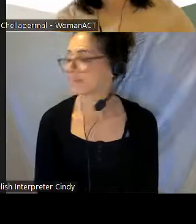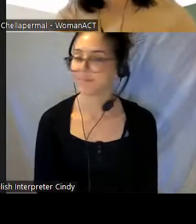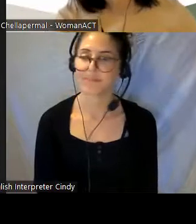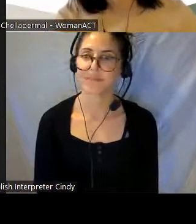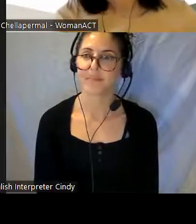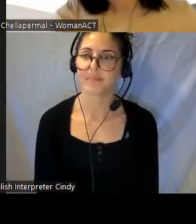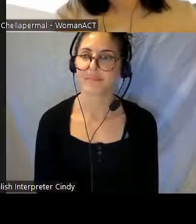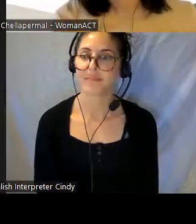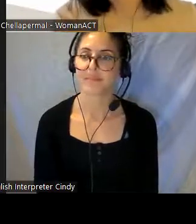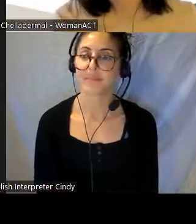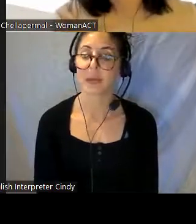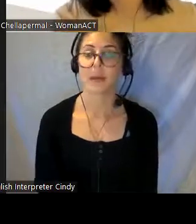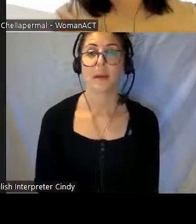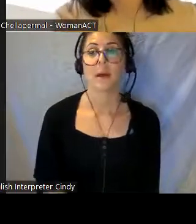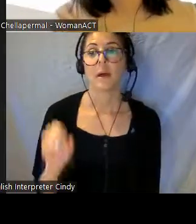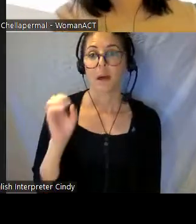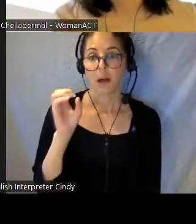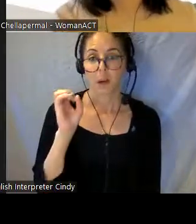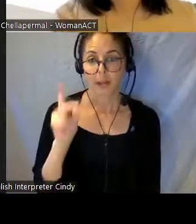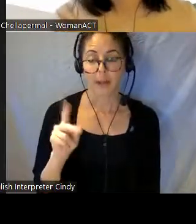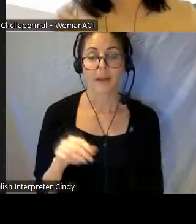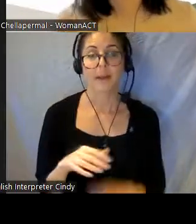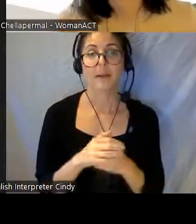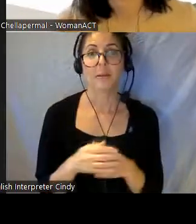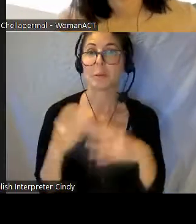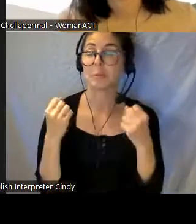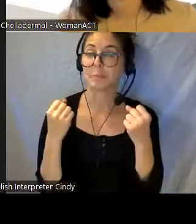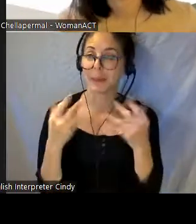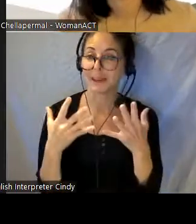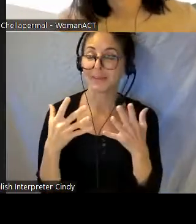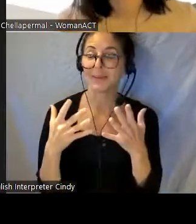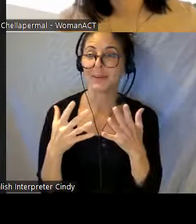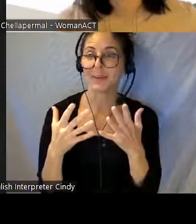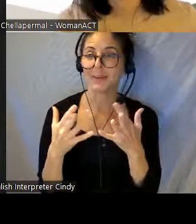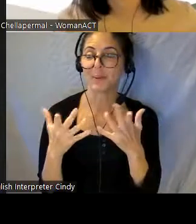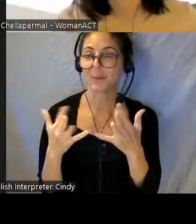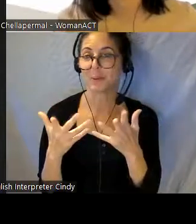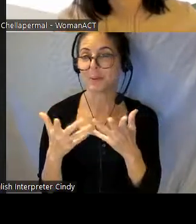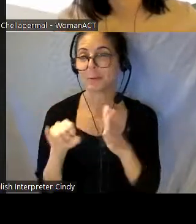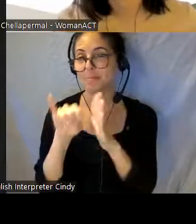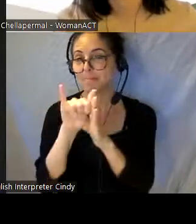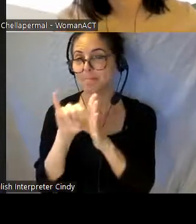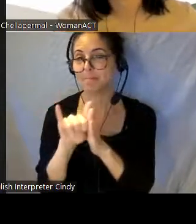Okay, a lot of people kind of identifying quite a few